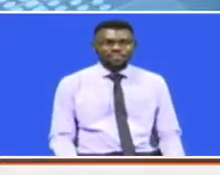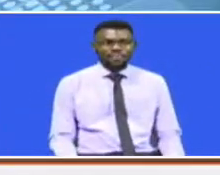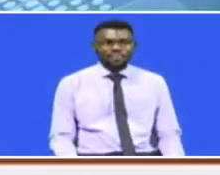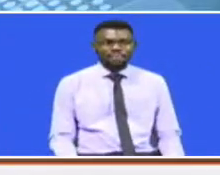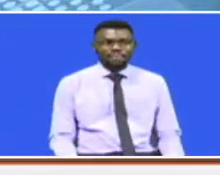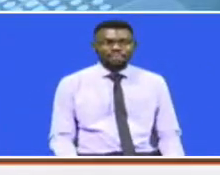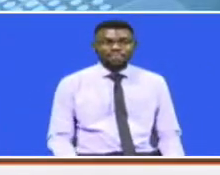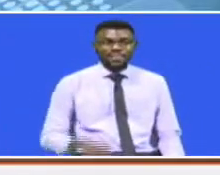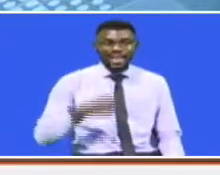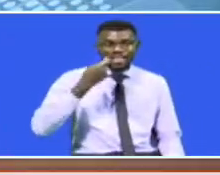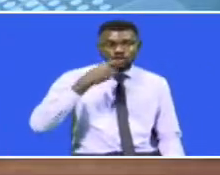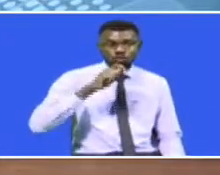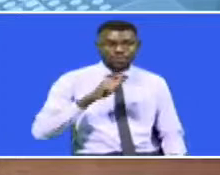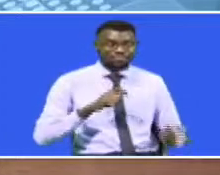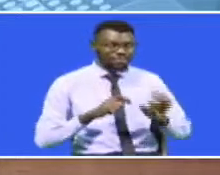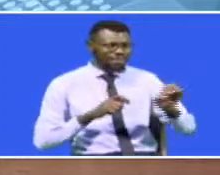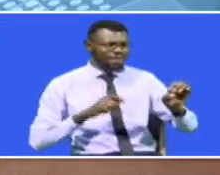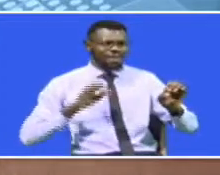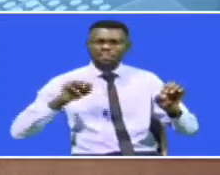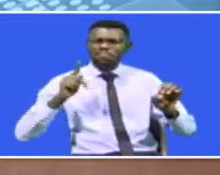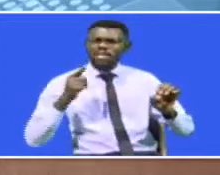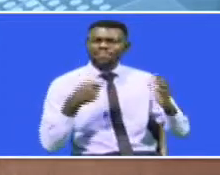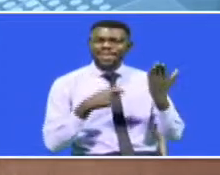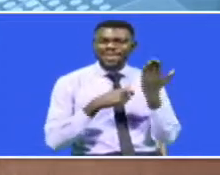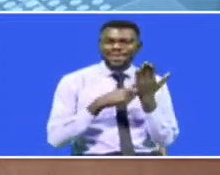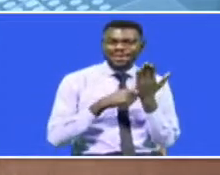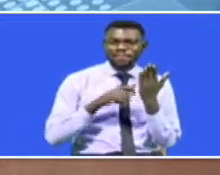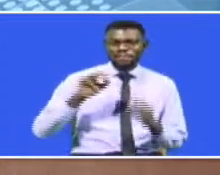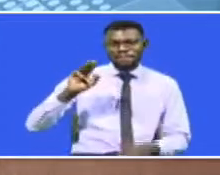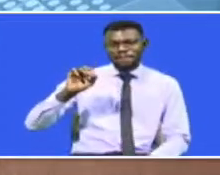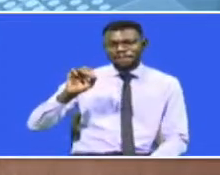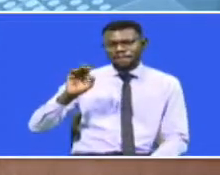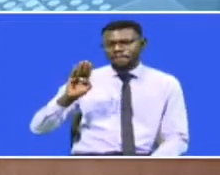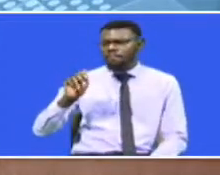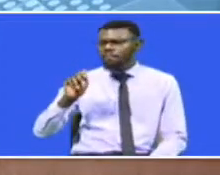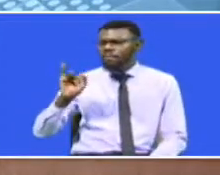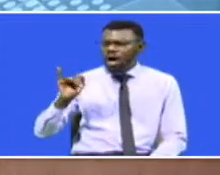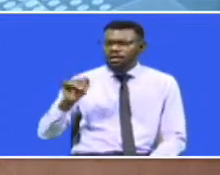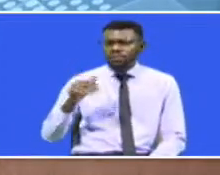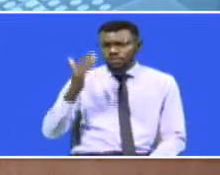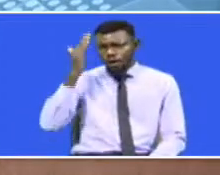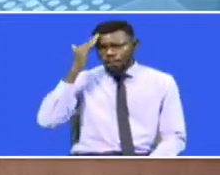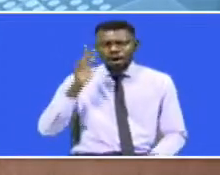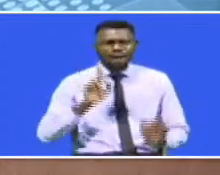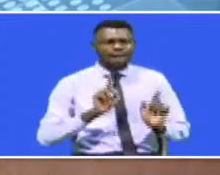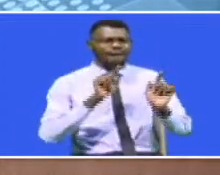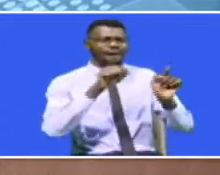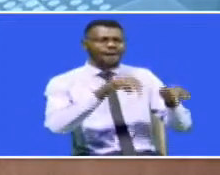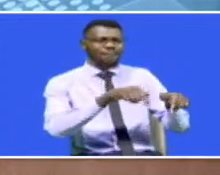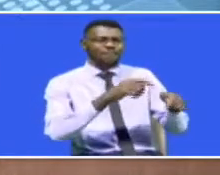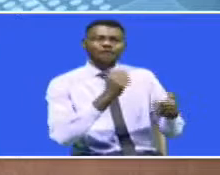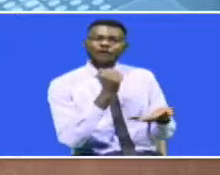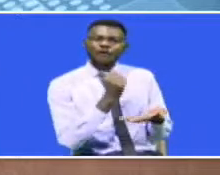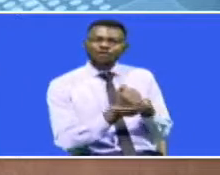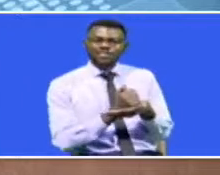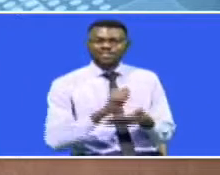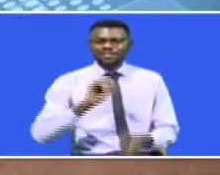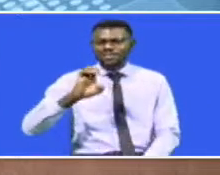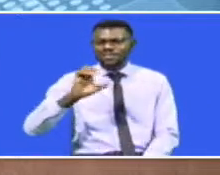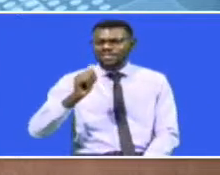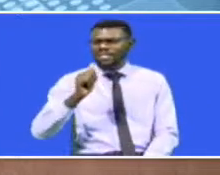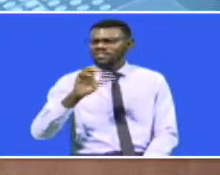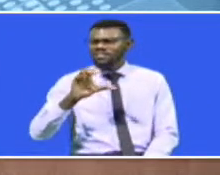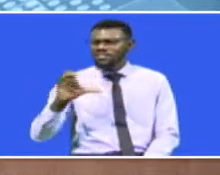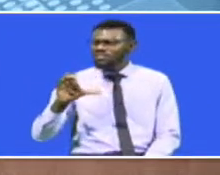Now, Kitui East Member of Parliament Nimrod Mbai was on Monday questioned by the Ethics and Anti-Corruption Commission officers for